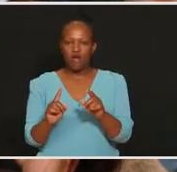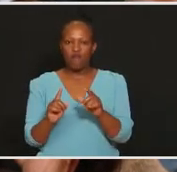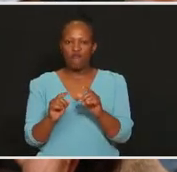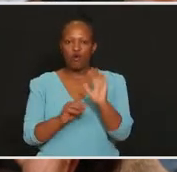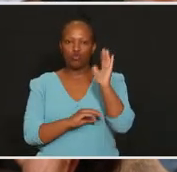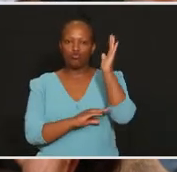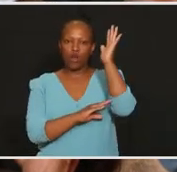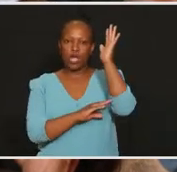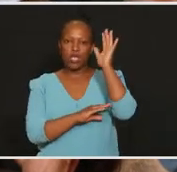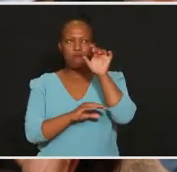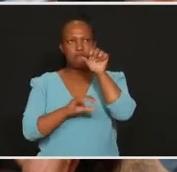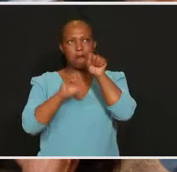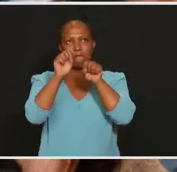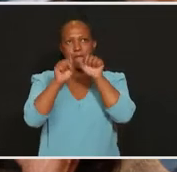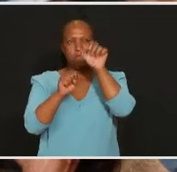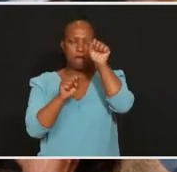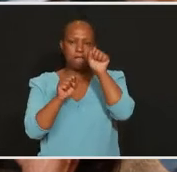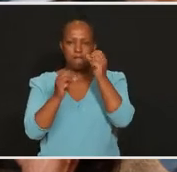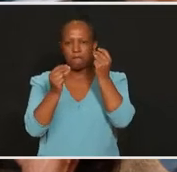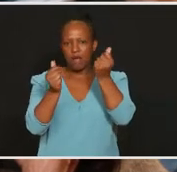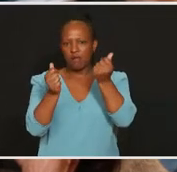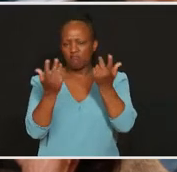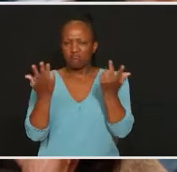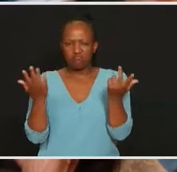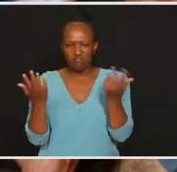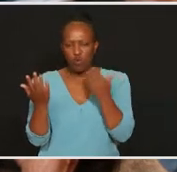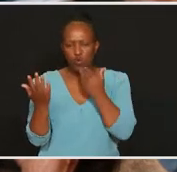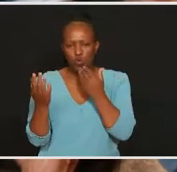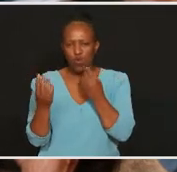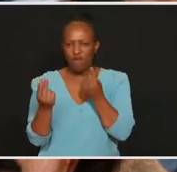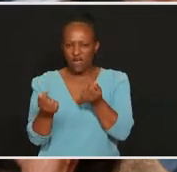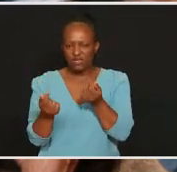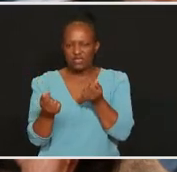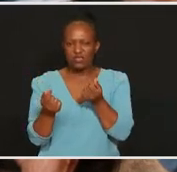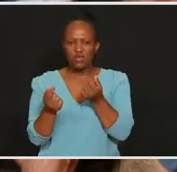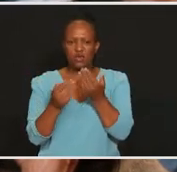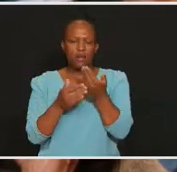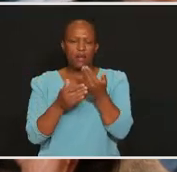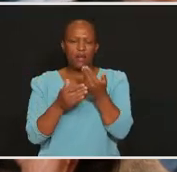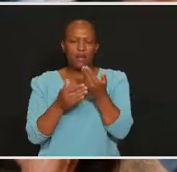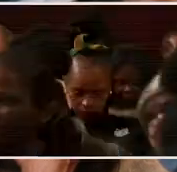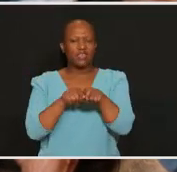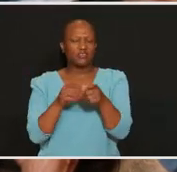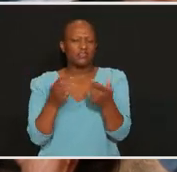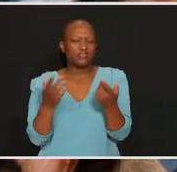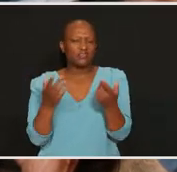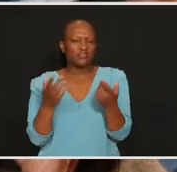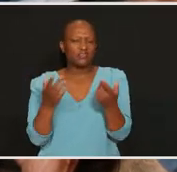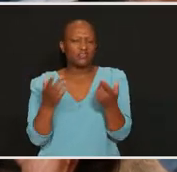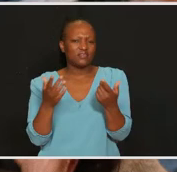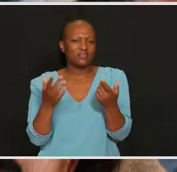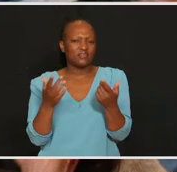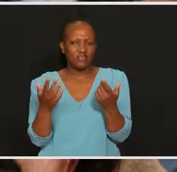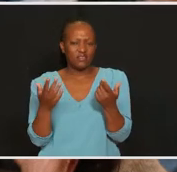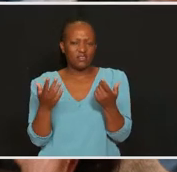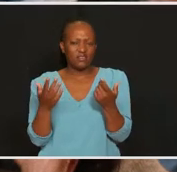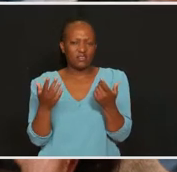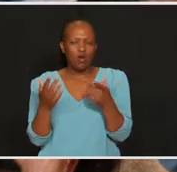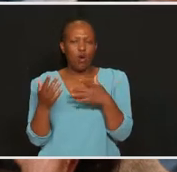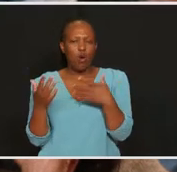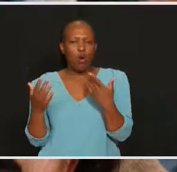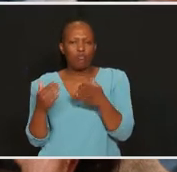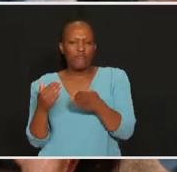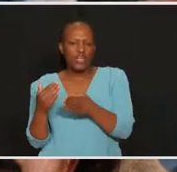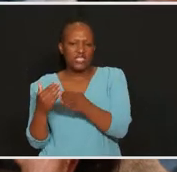what failure would the fish not experience after this test FS drives in a water Pond